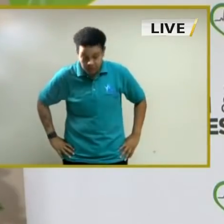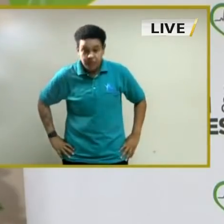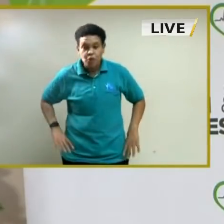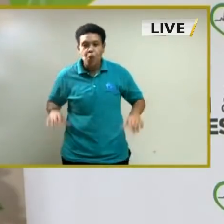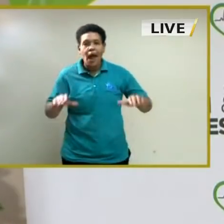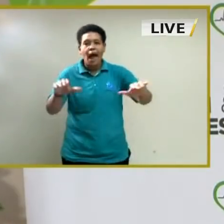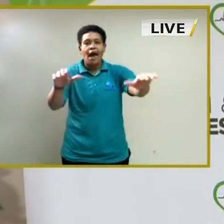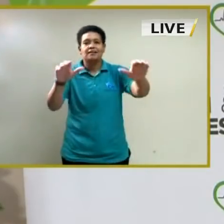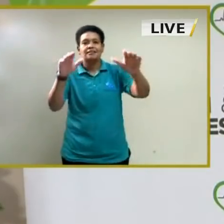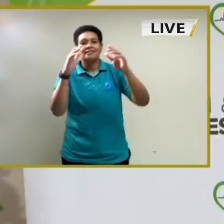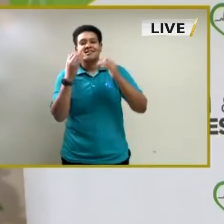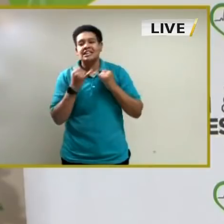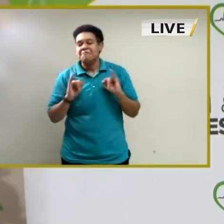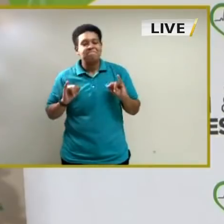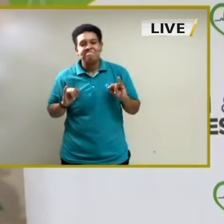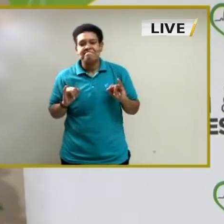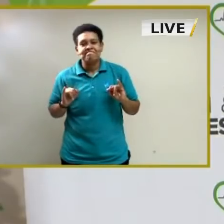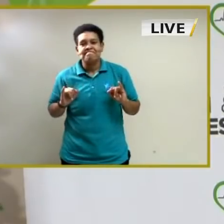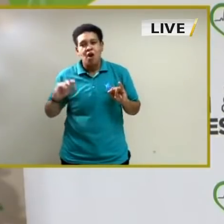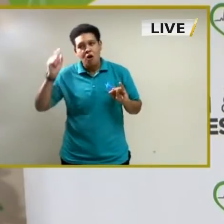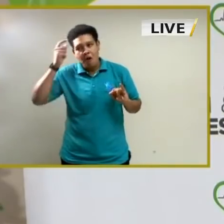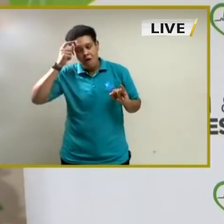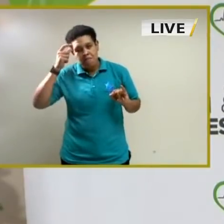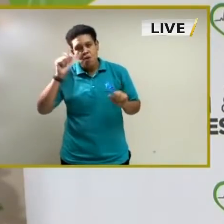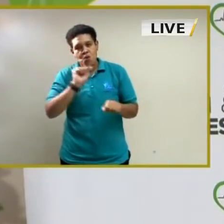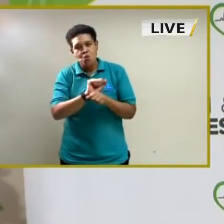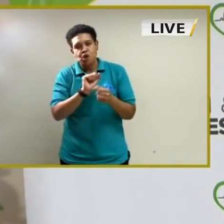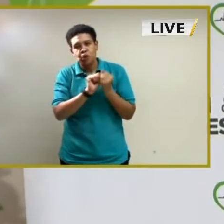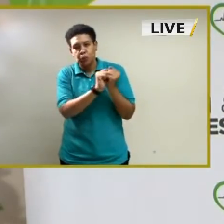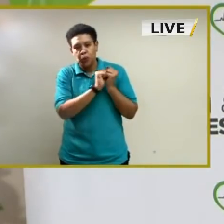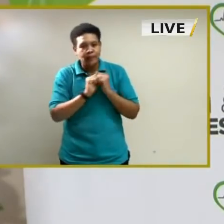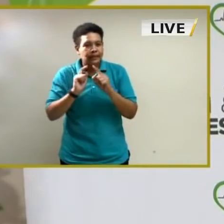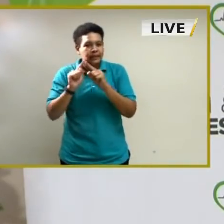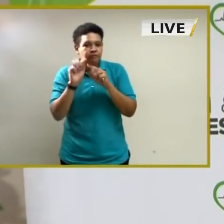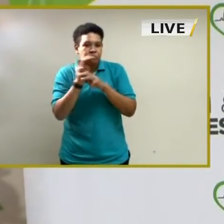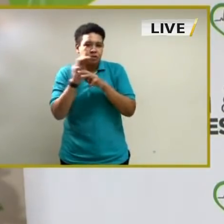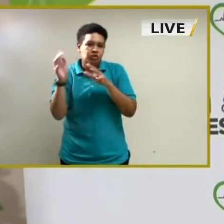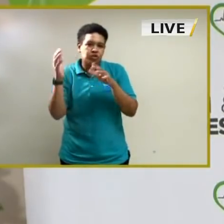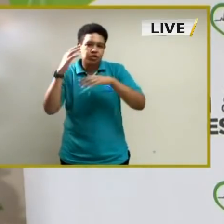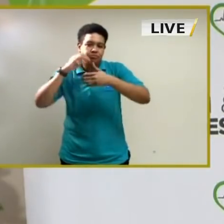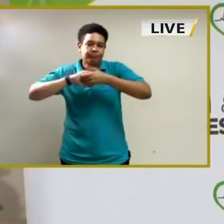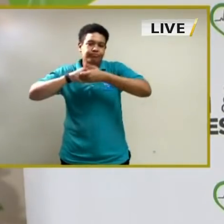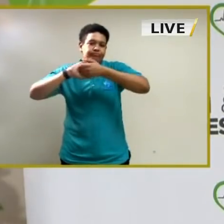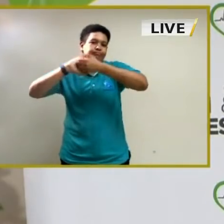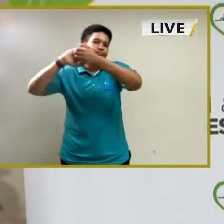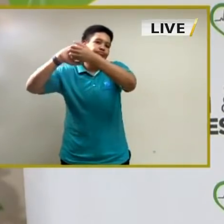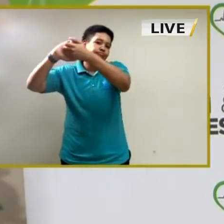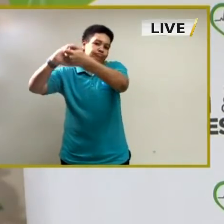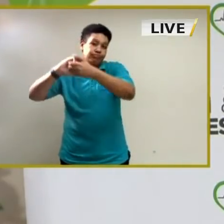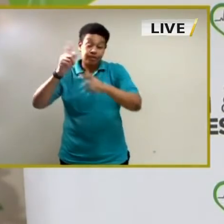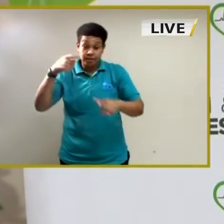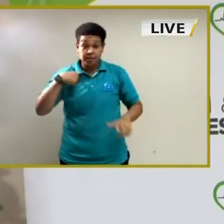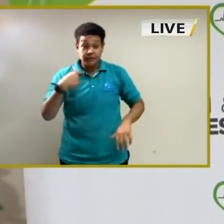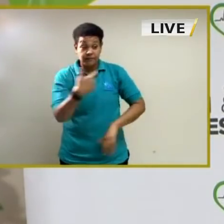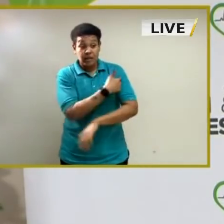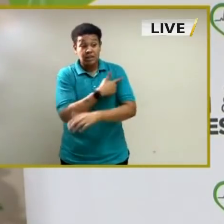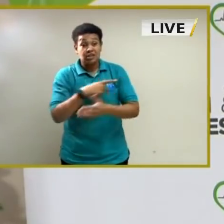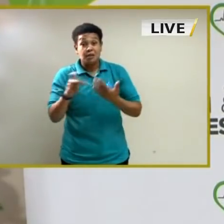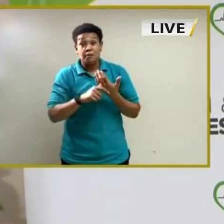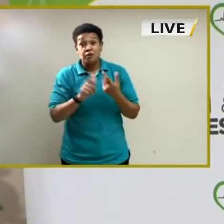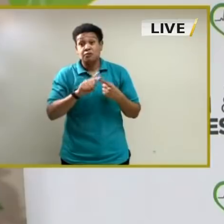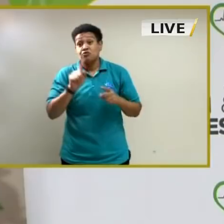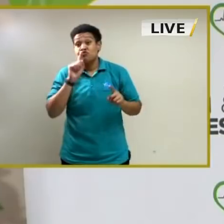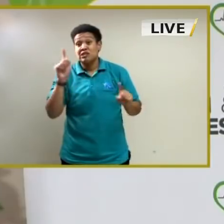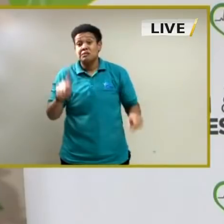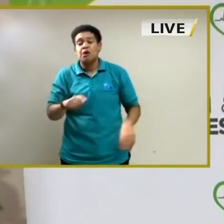collective, the cabinet, the government, and the vaccination program and the response to COVID is more about all of us,